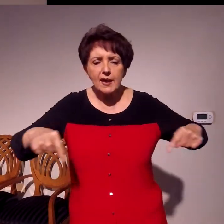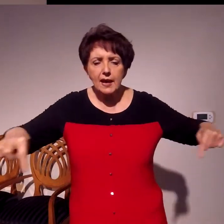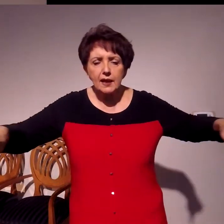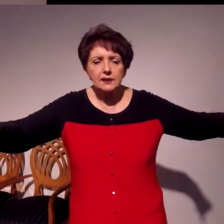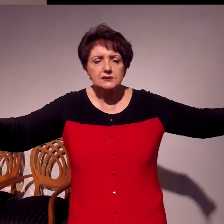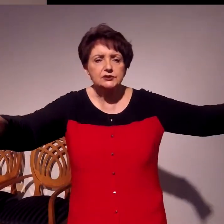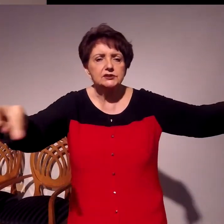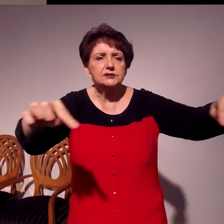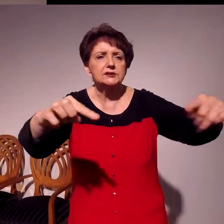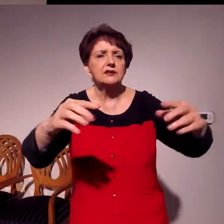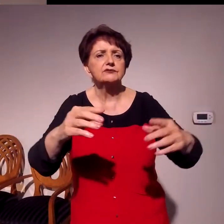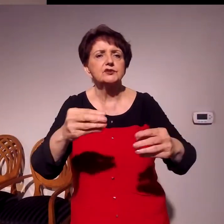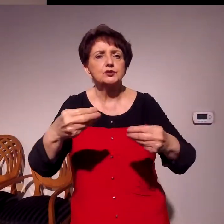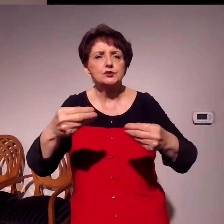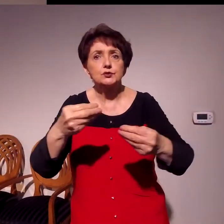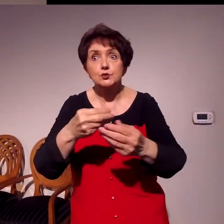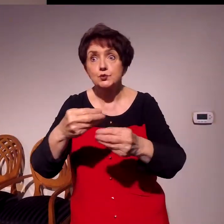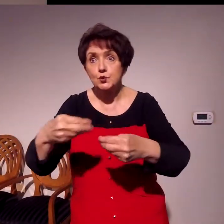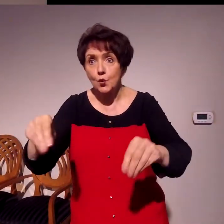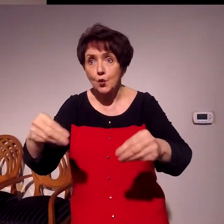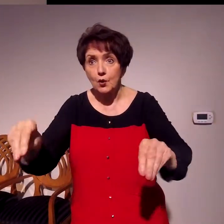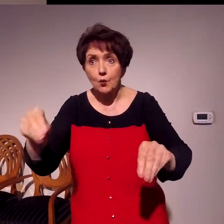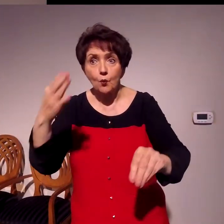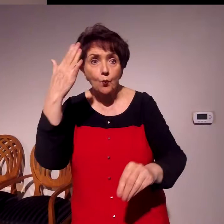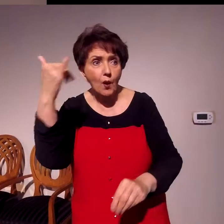Because it's all real food.